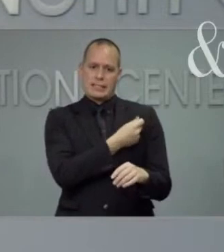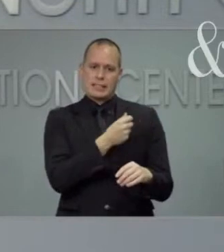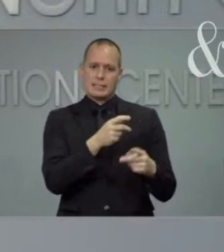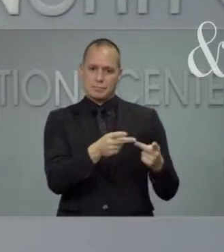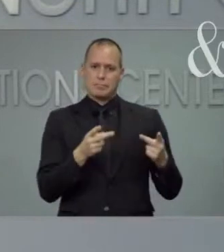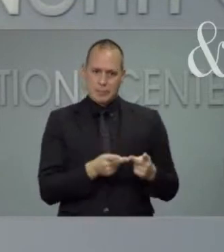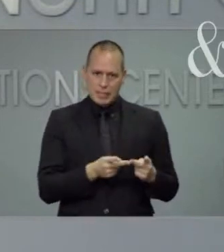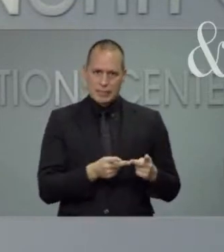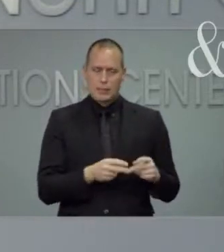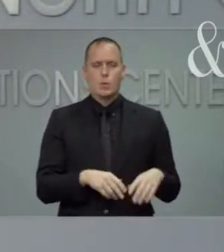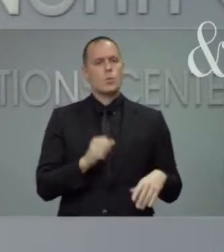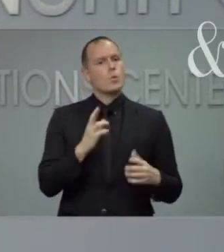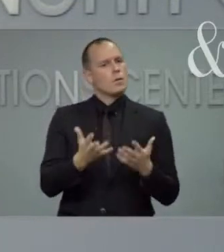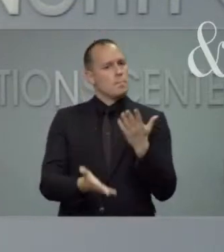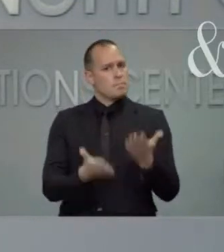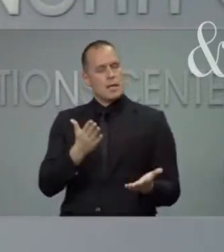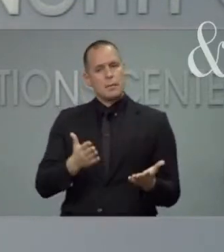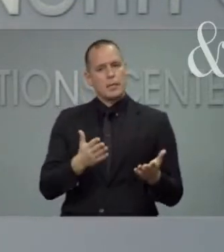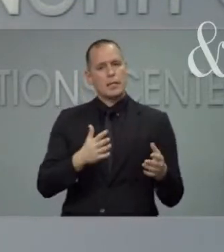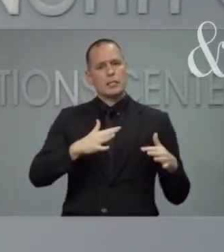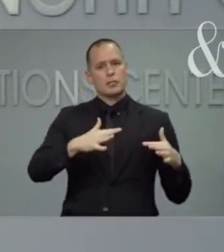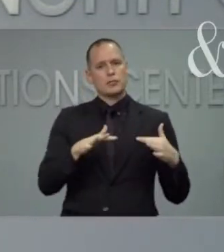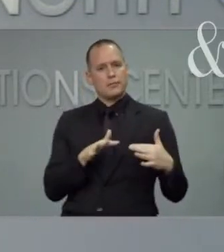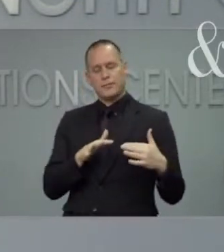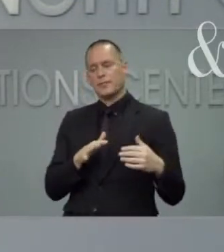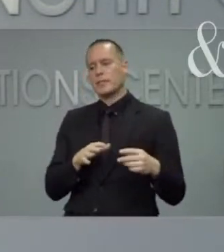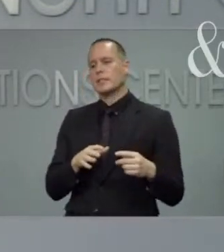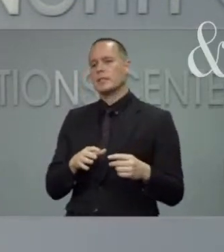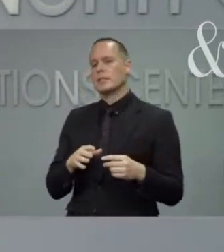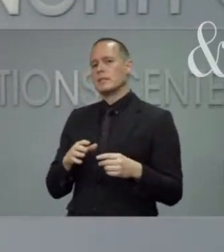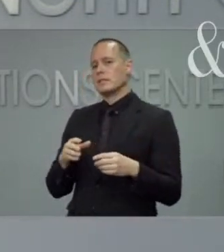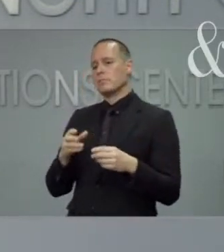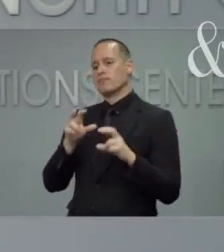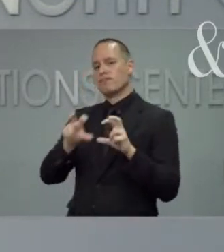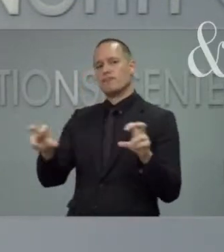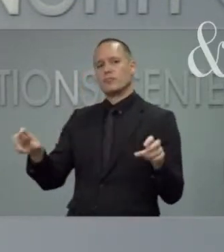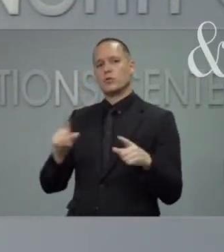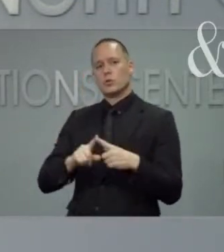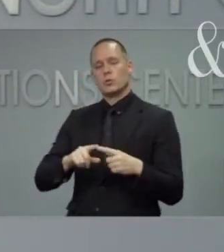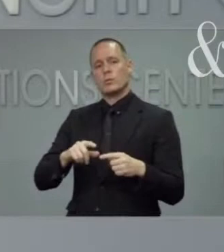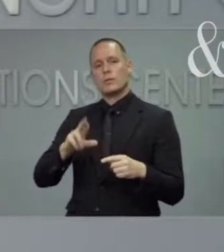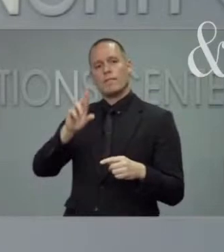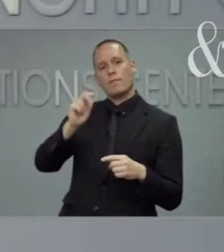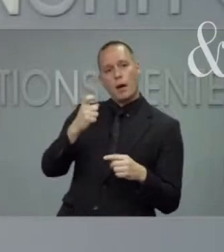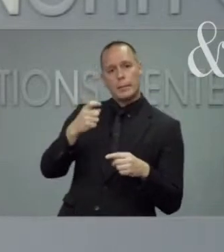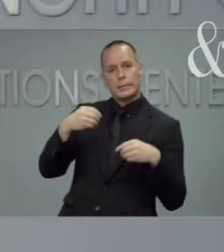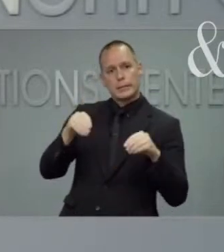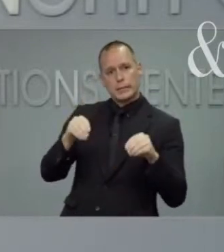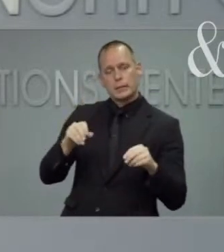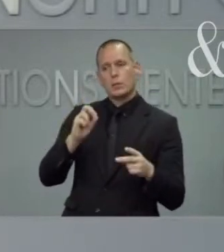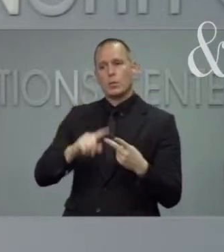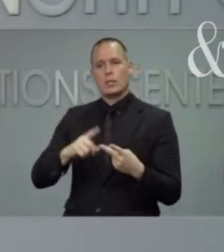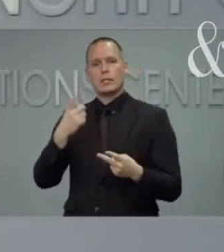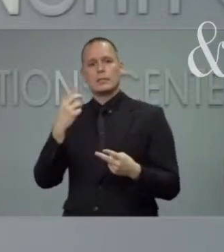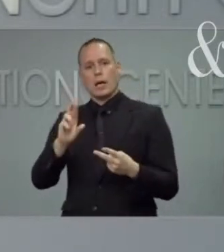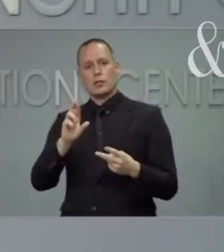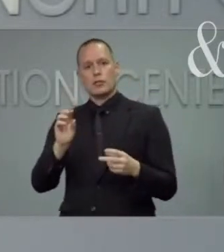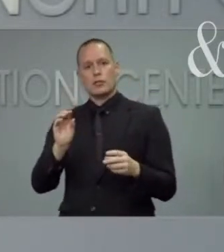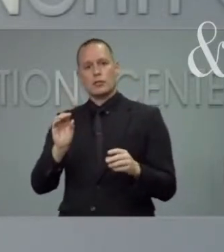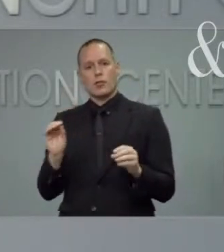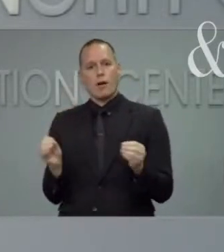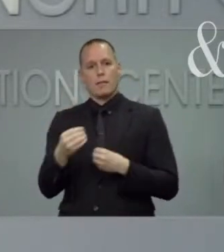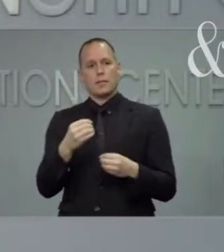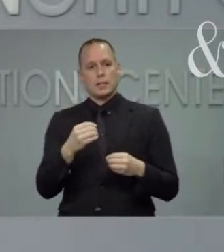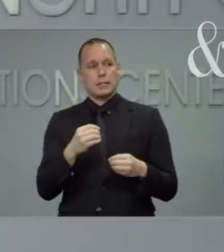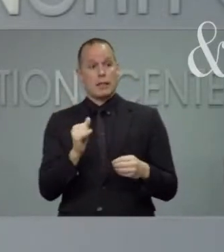is there going to be any move to perhaps have pharmacies and private doctors' offices start administering